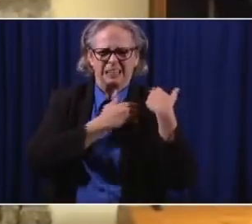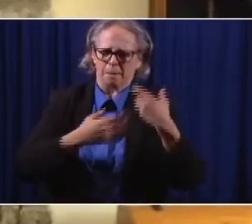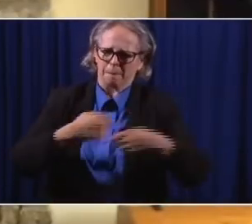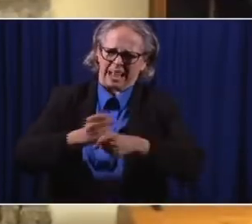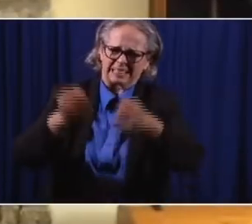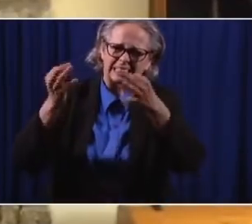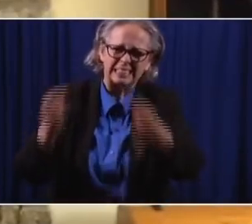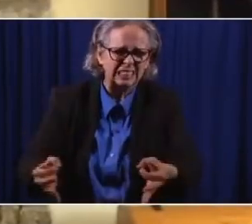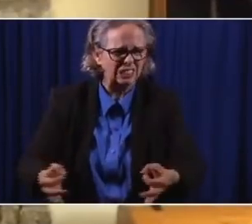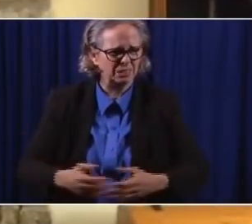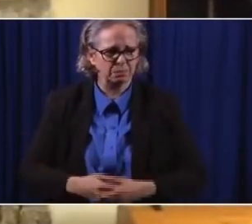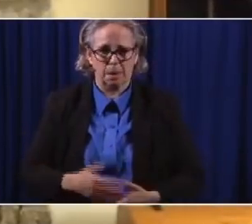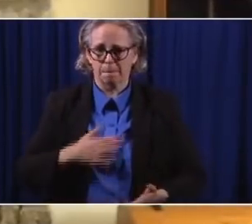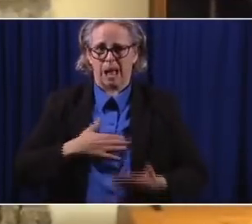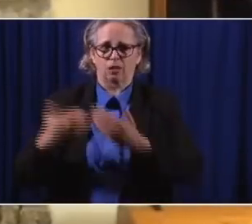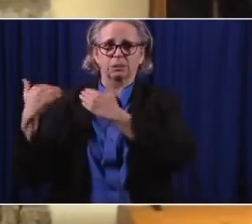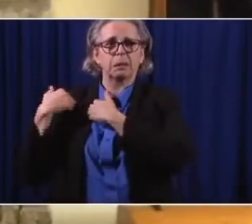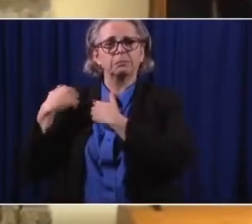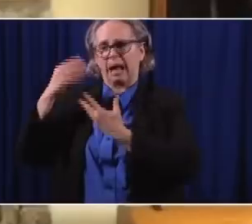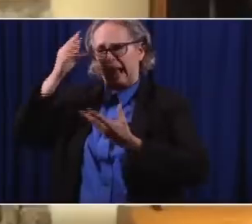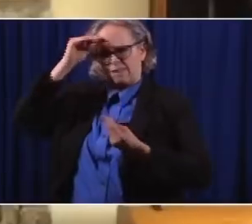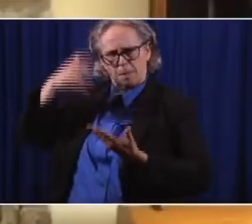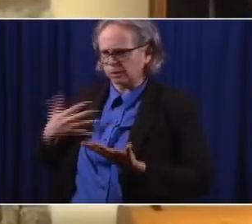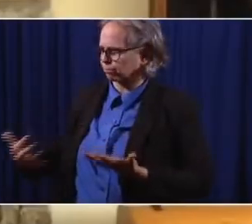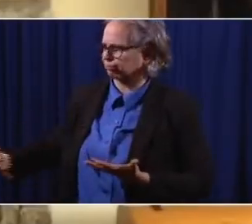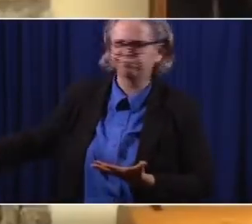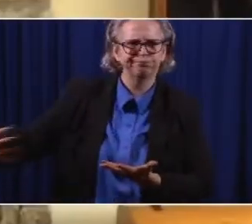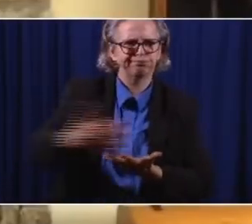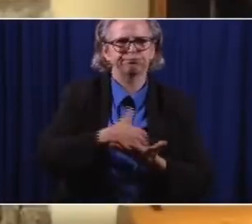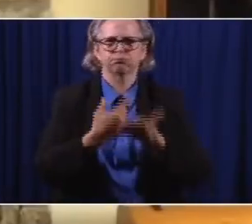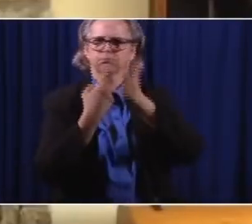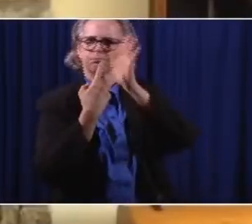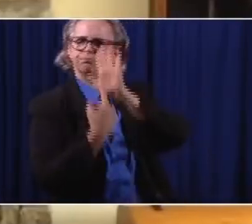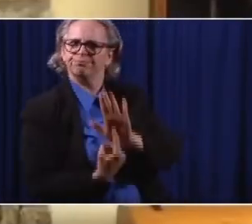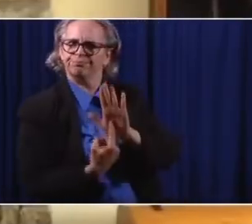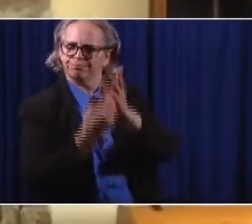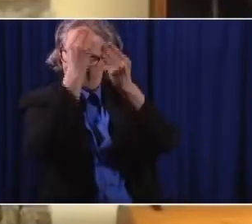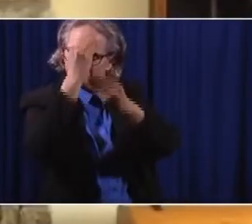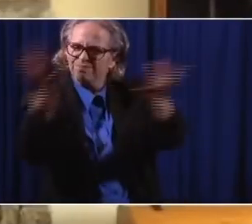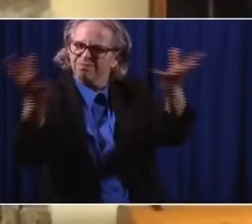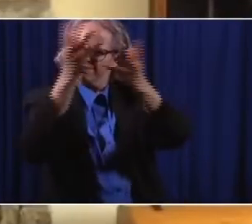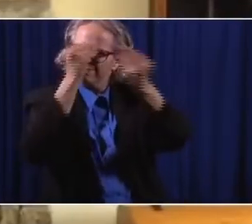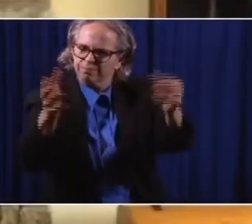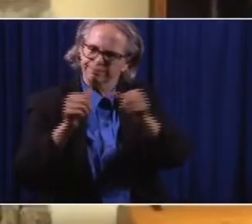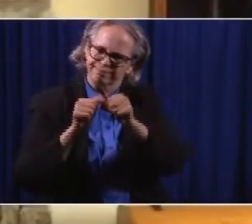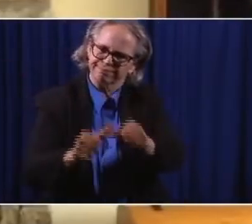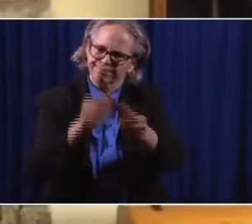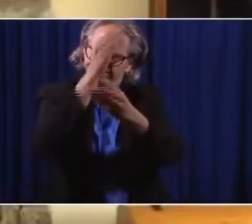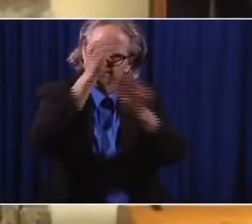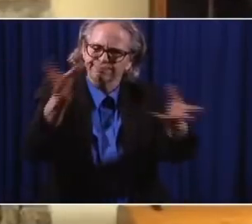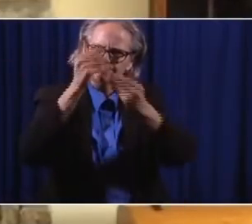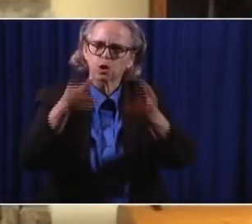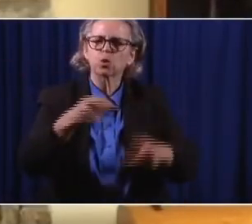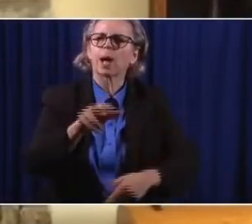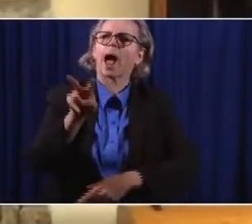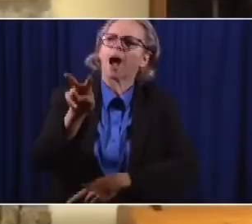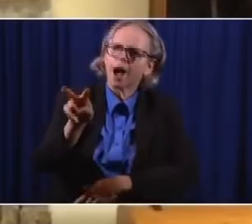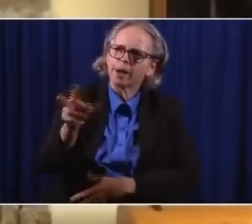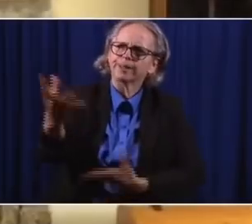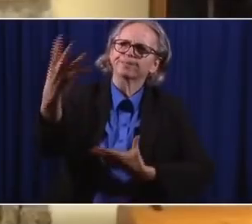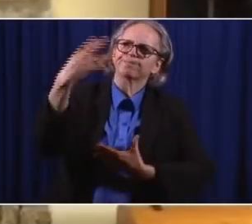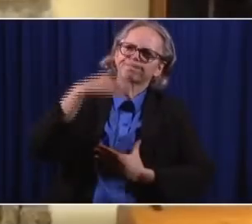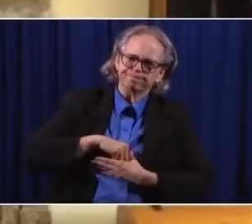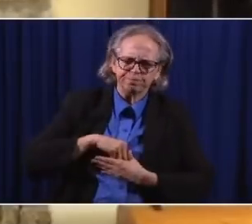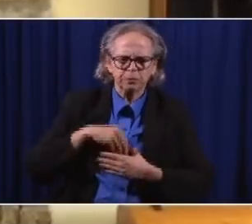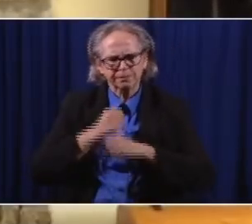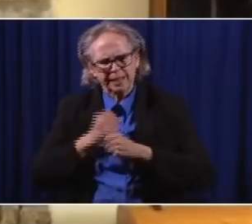much information as I can. And some of the new information that we're getting as we just kind of look at this anecdotally from